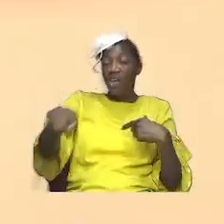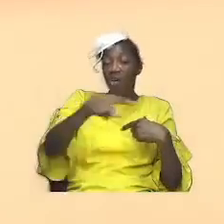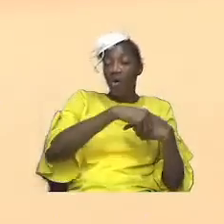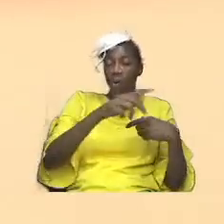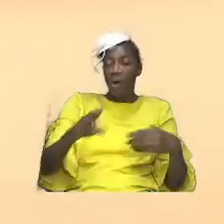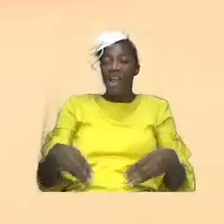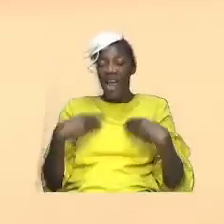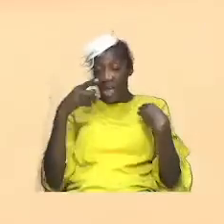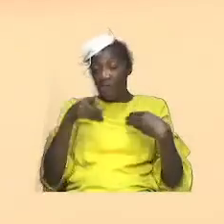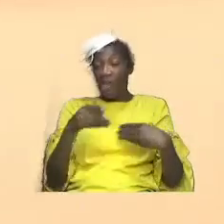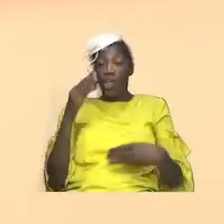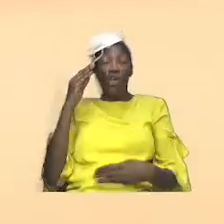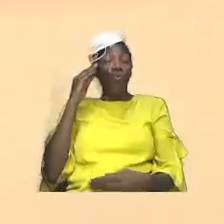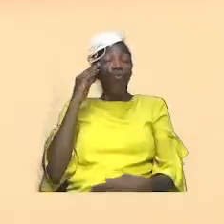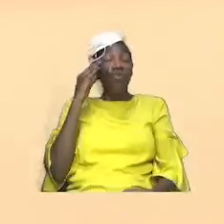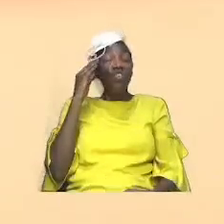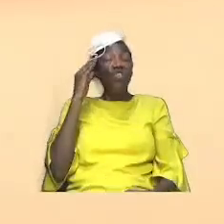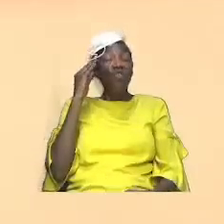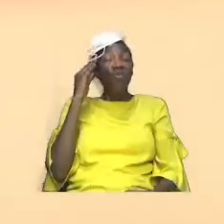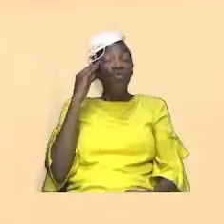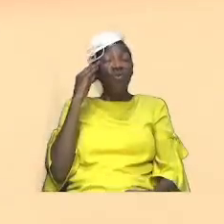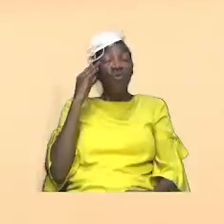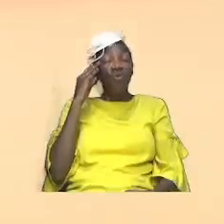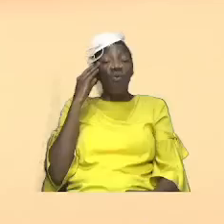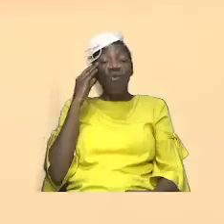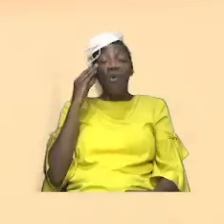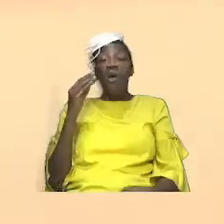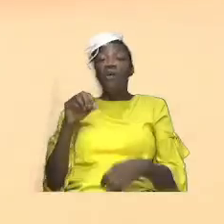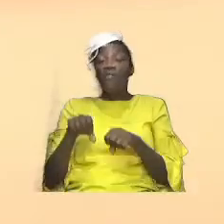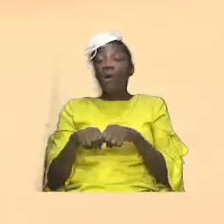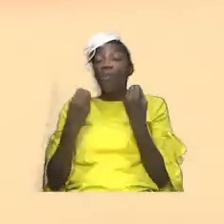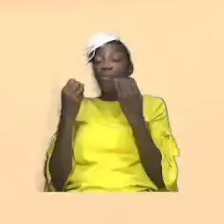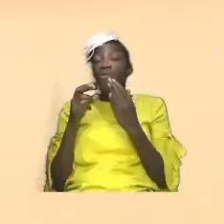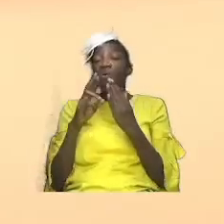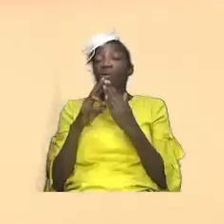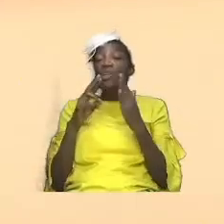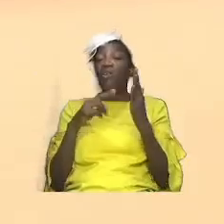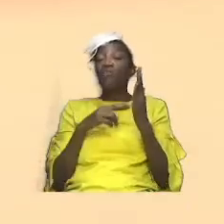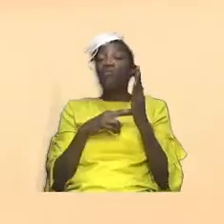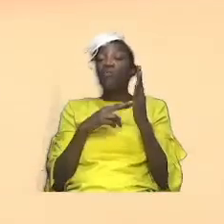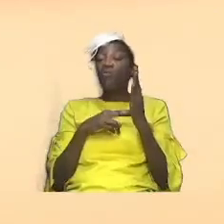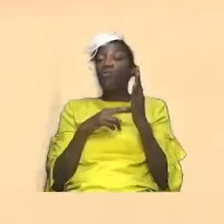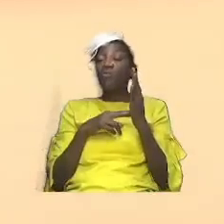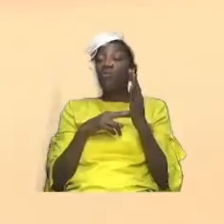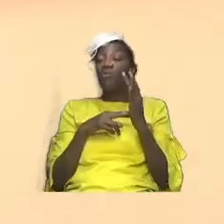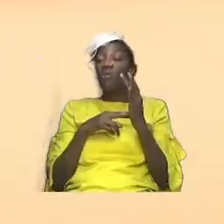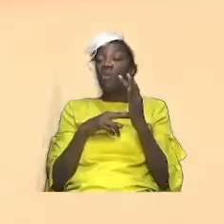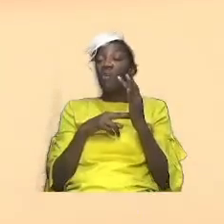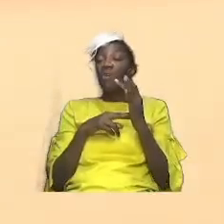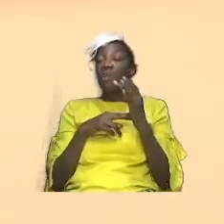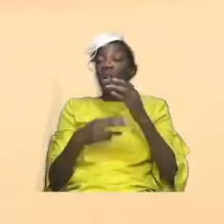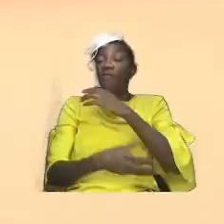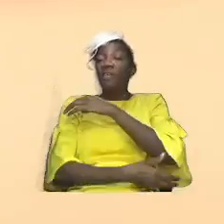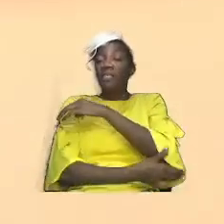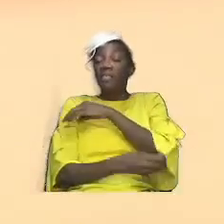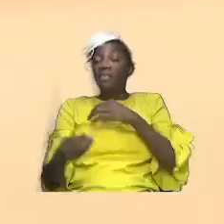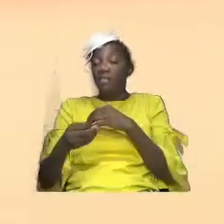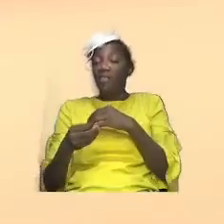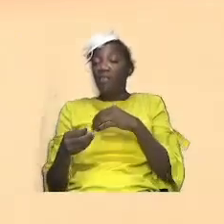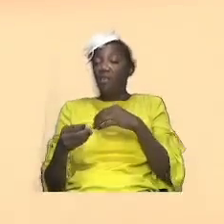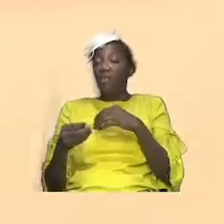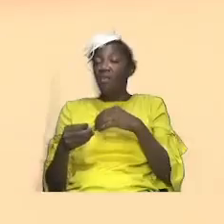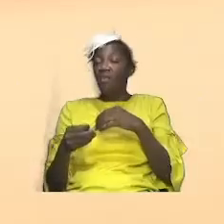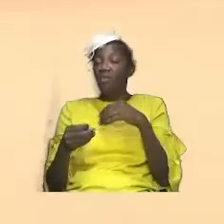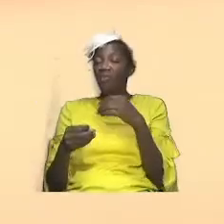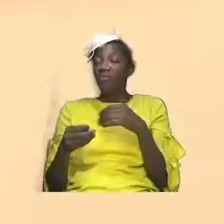you broke the rules, he would know if you cheated here or there. He will know you cannot get outside of the